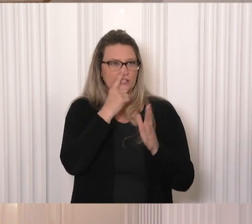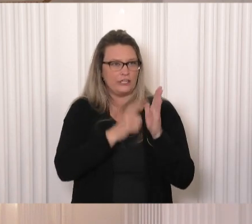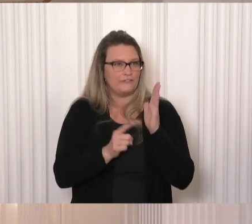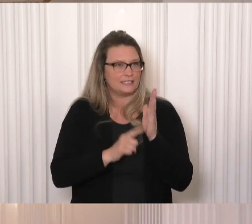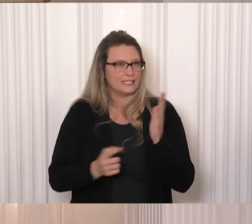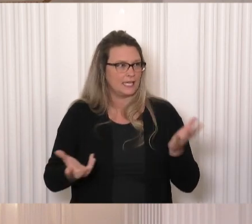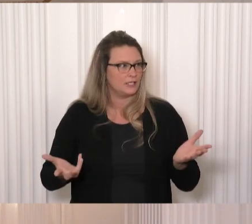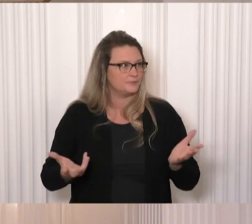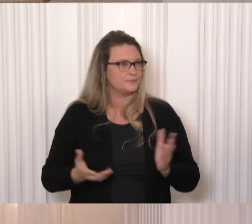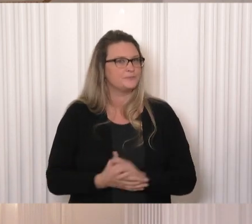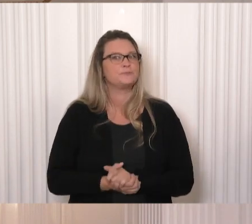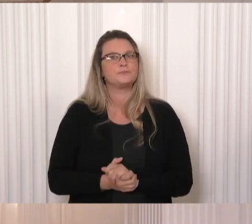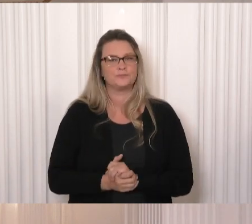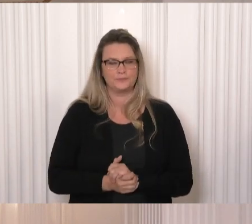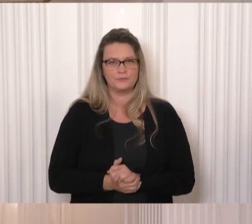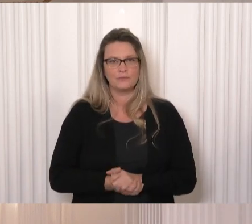investigated?